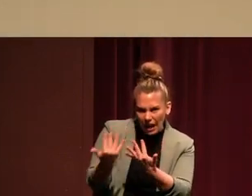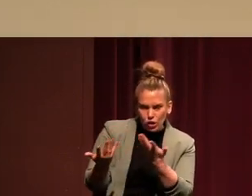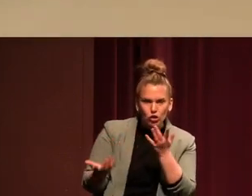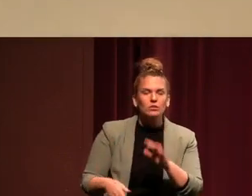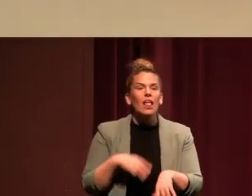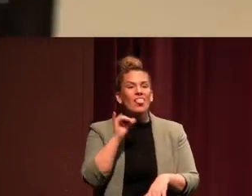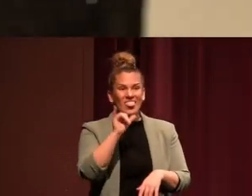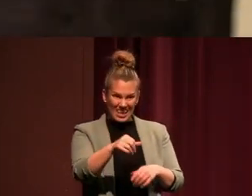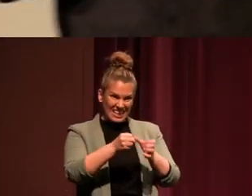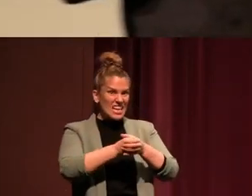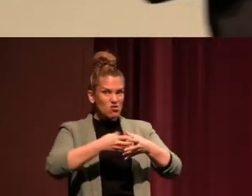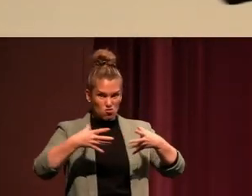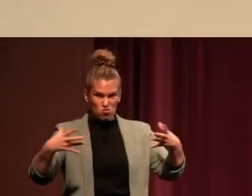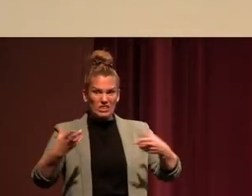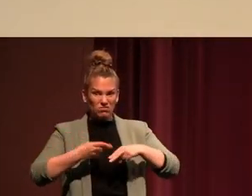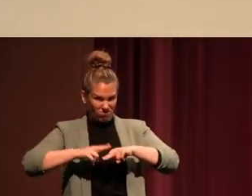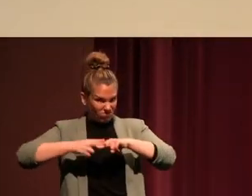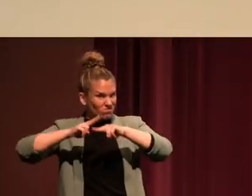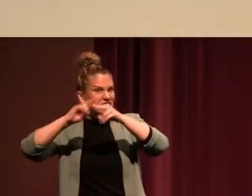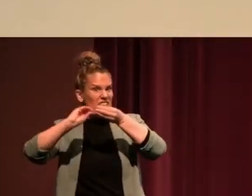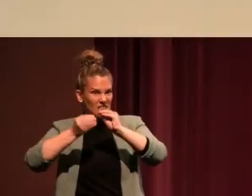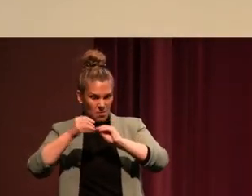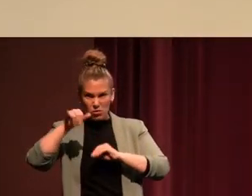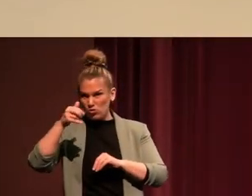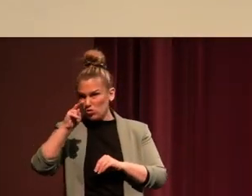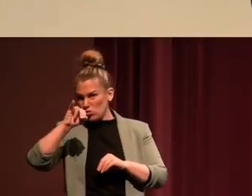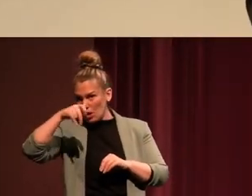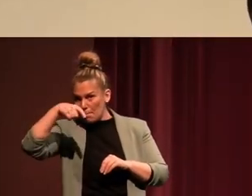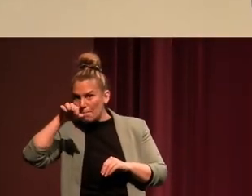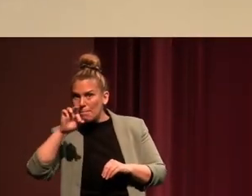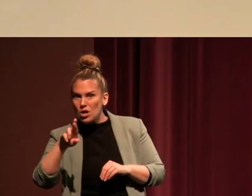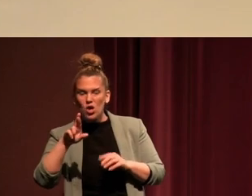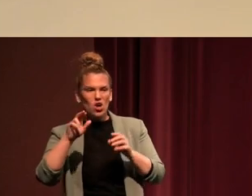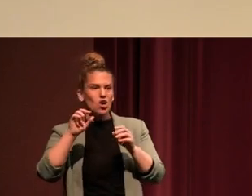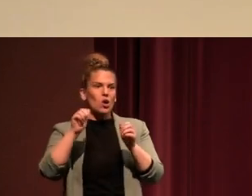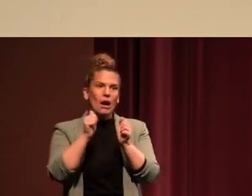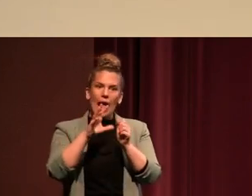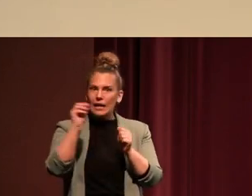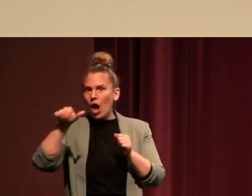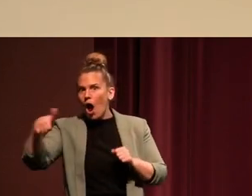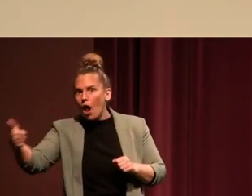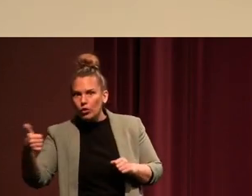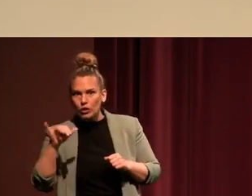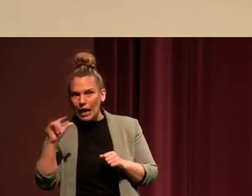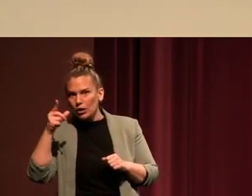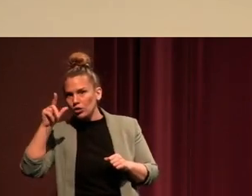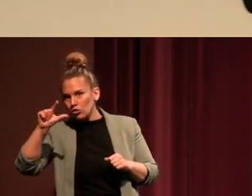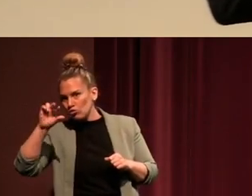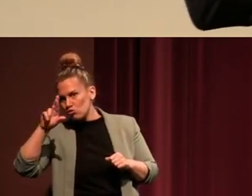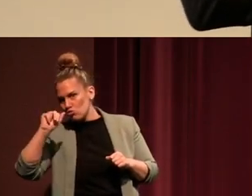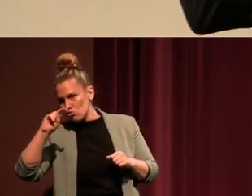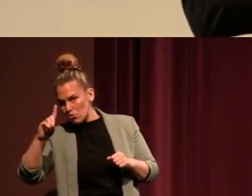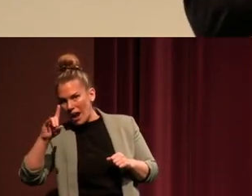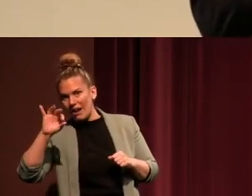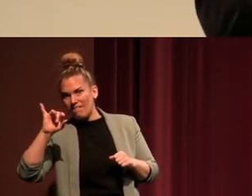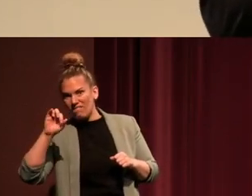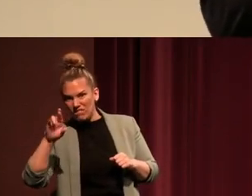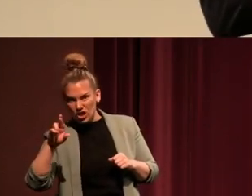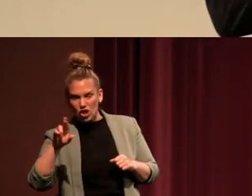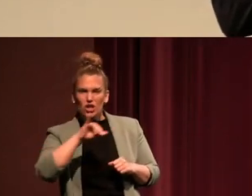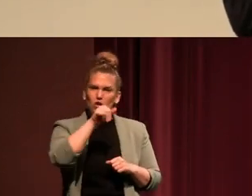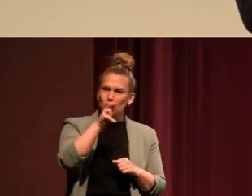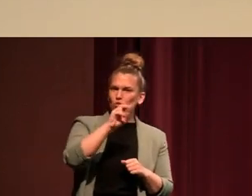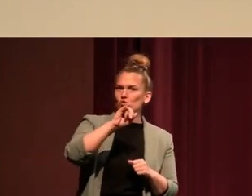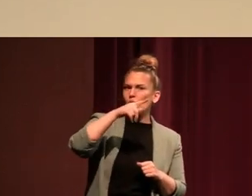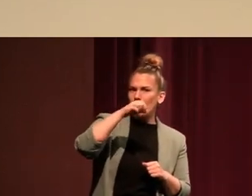in junipers in eastern Oregon, along with increases of other tree species like conifer. Juniper expansion is happening primarily on the